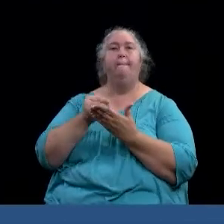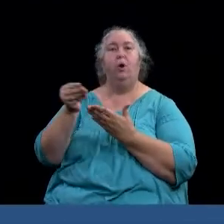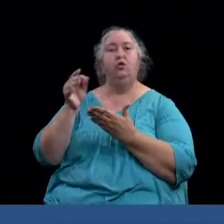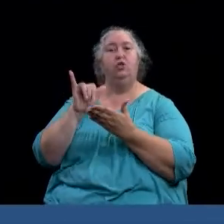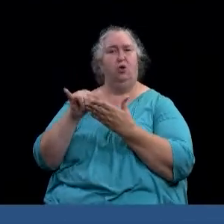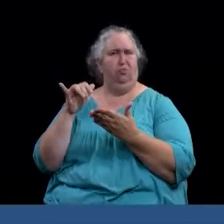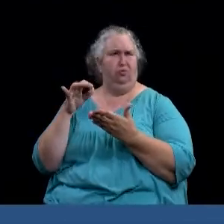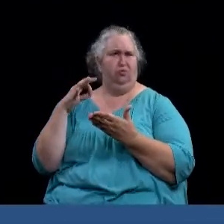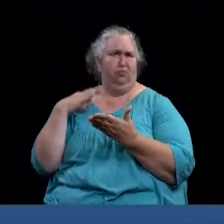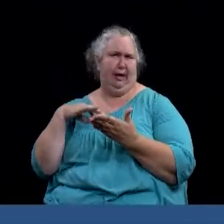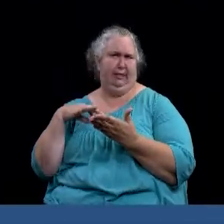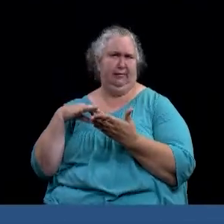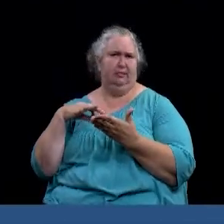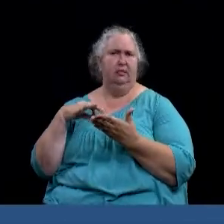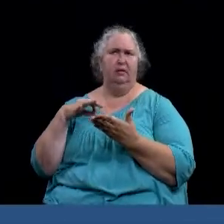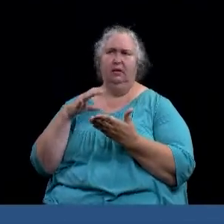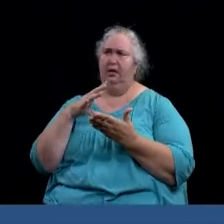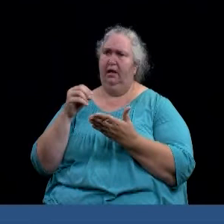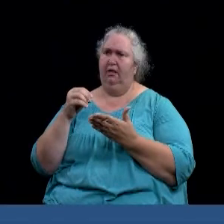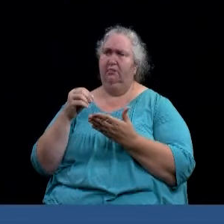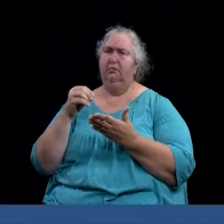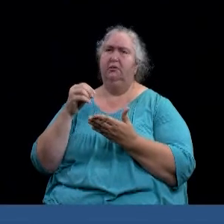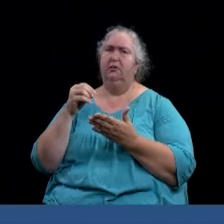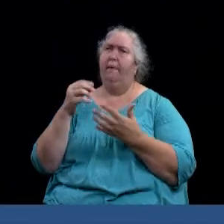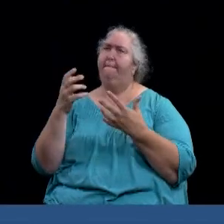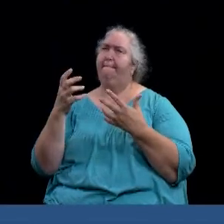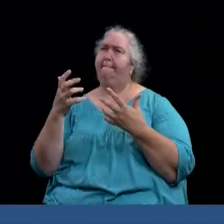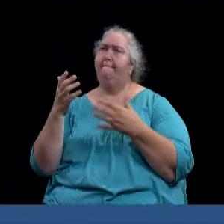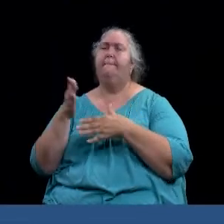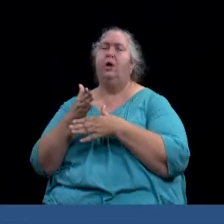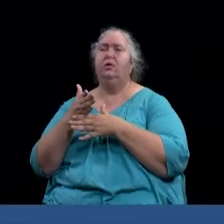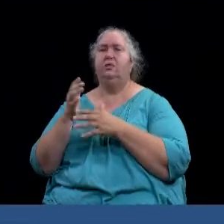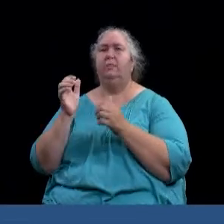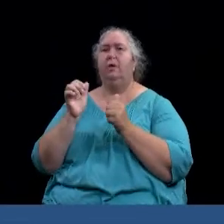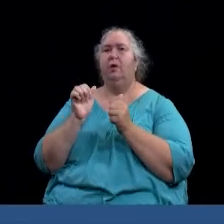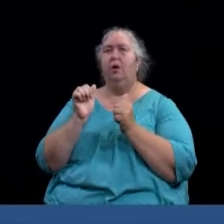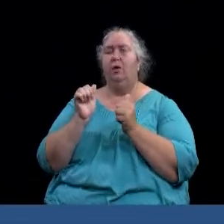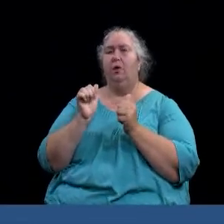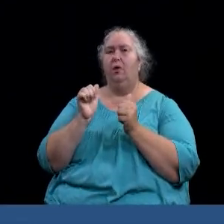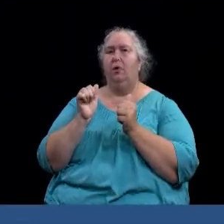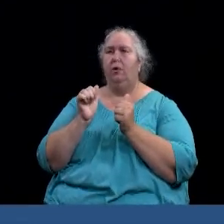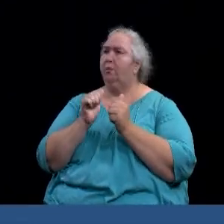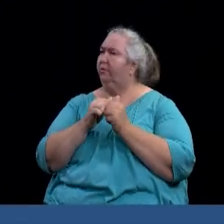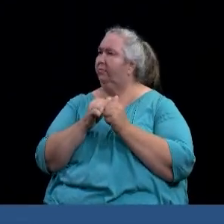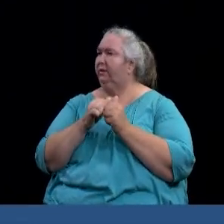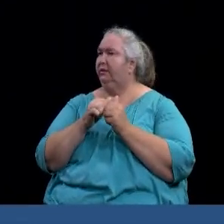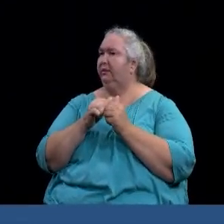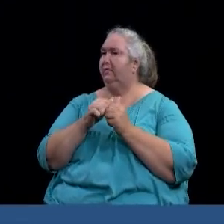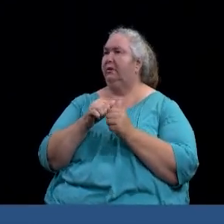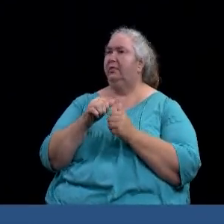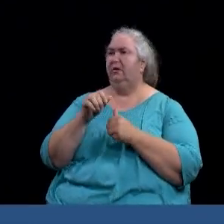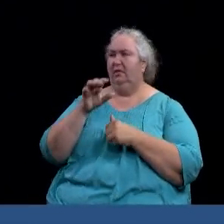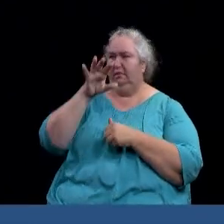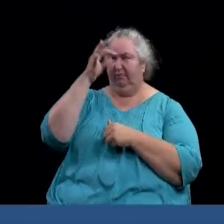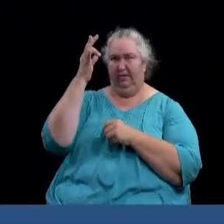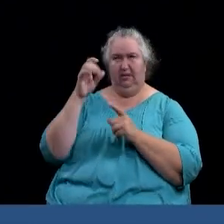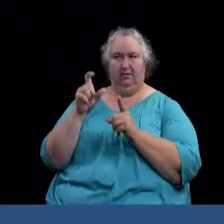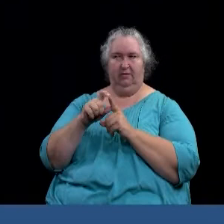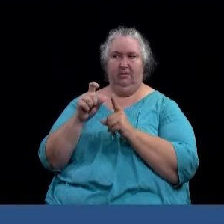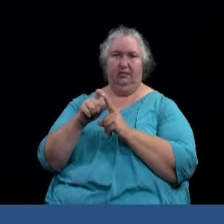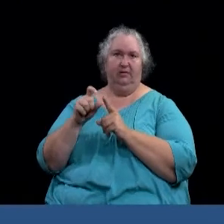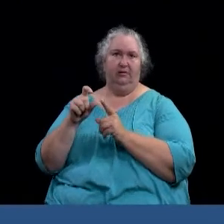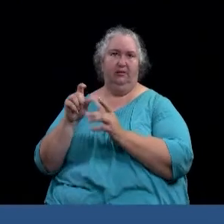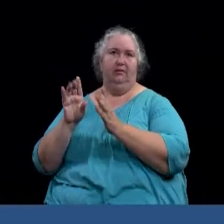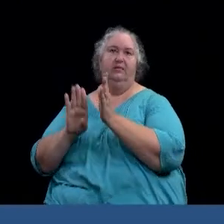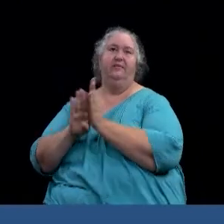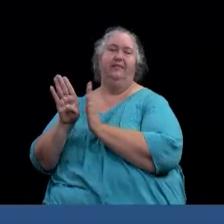with Bridgeport Development, as you can see there, is our developer. They all have experience in